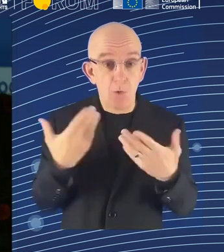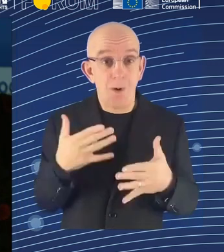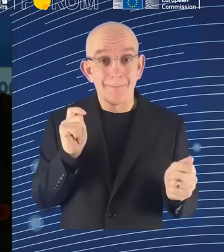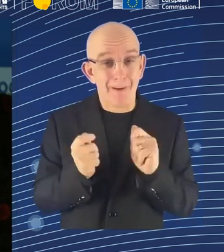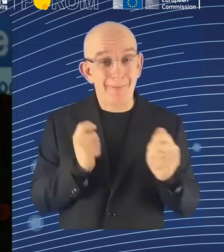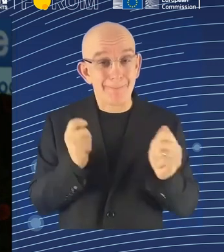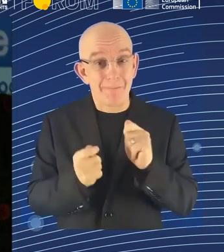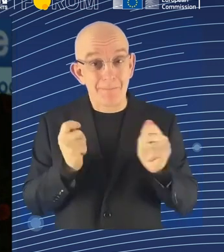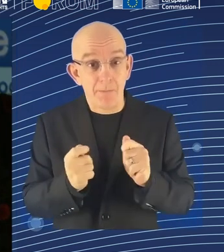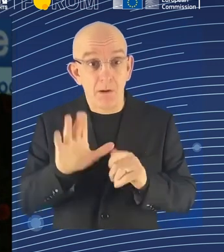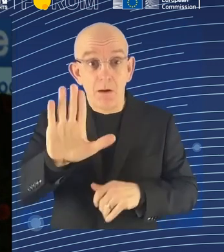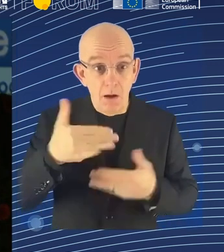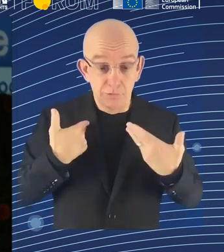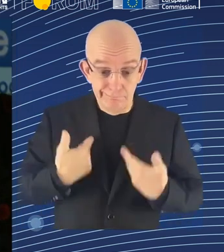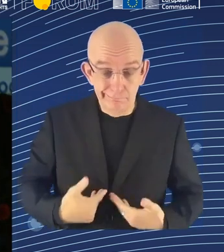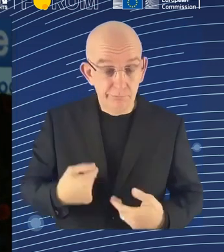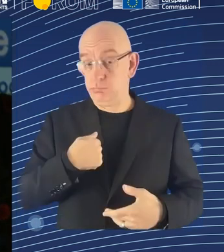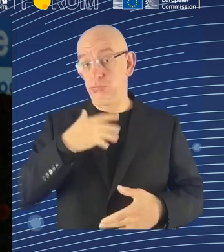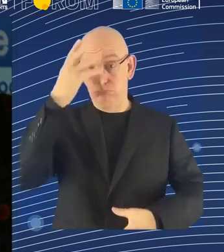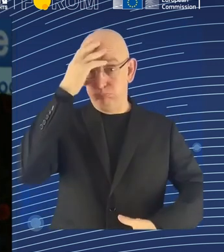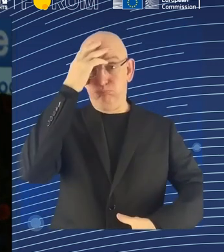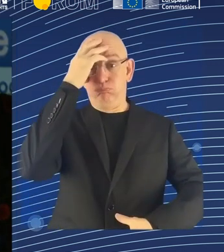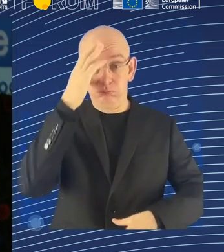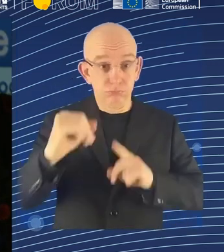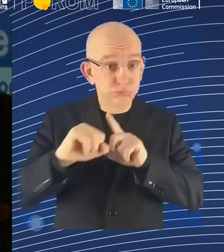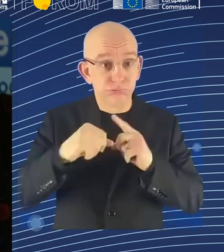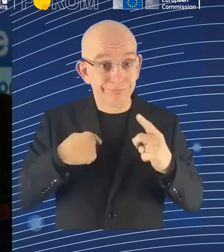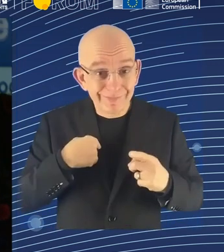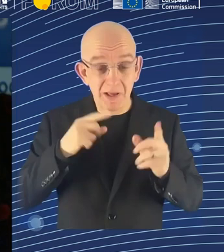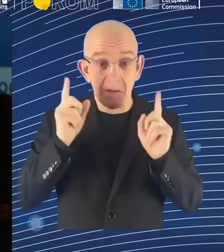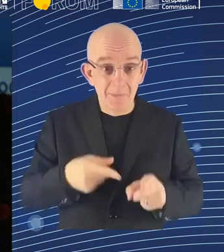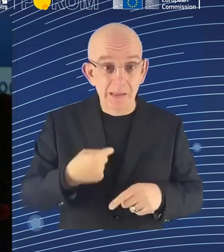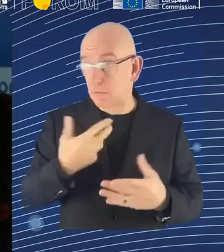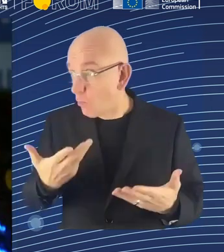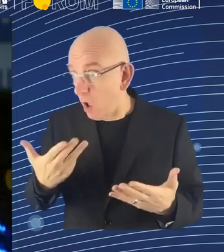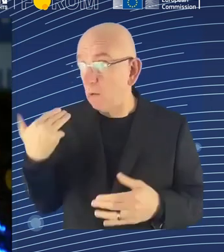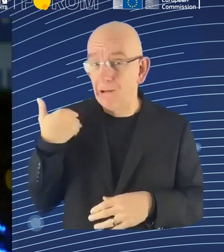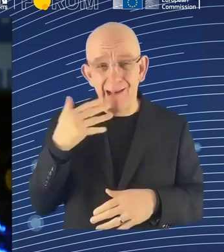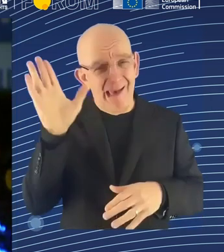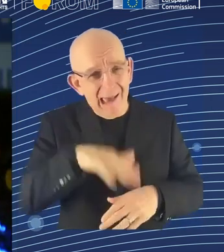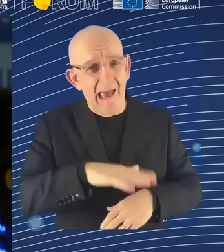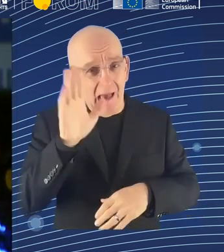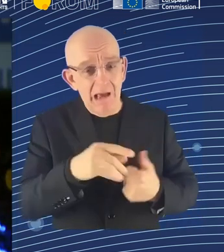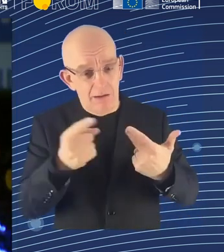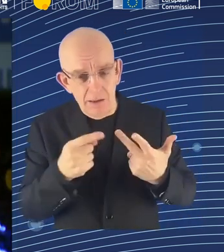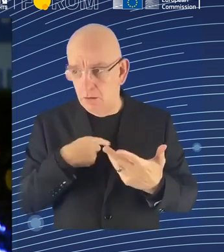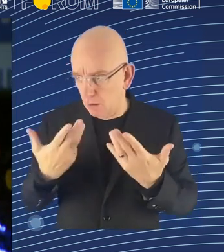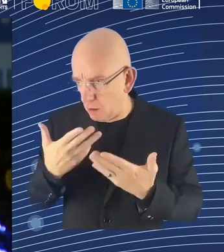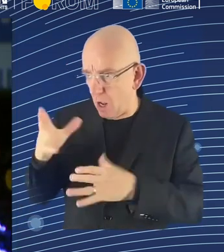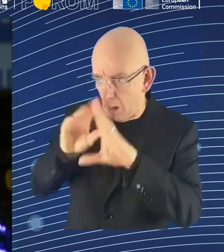one generation to really get to grips with these transformations and to accompany the changes they bring about in